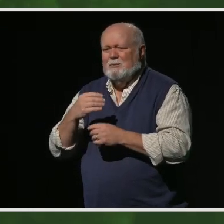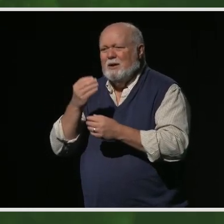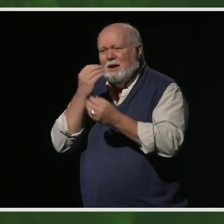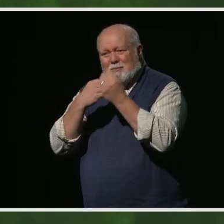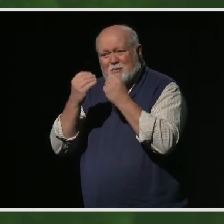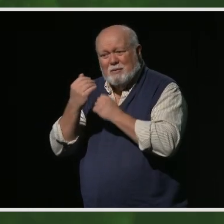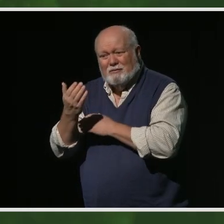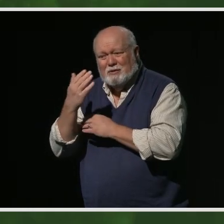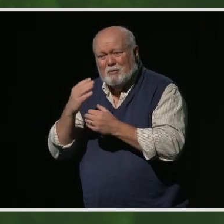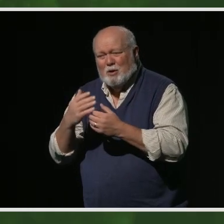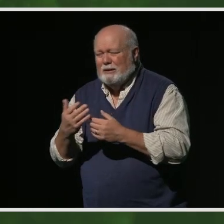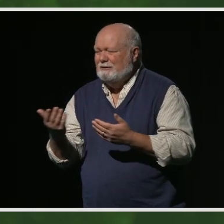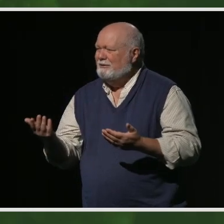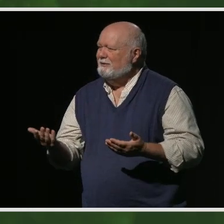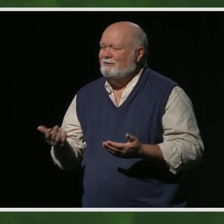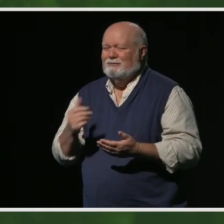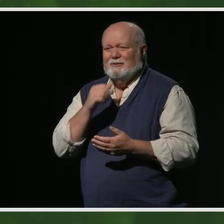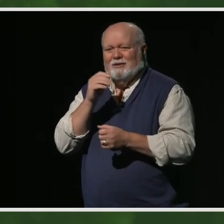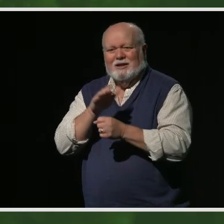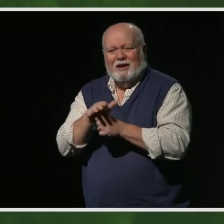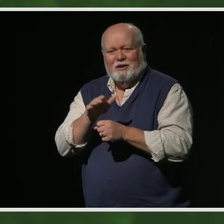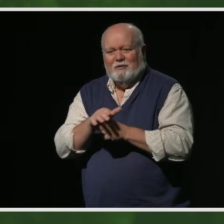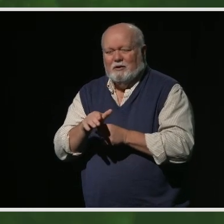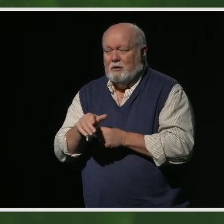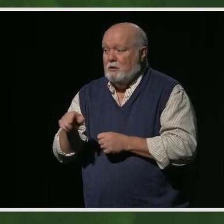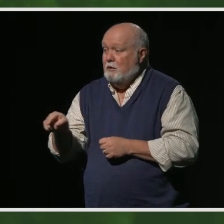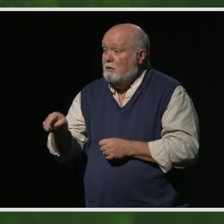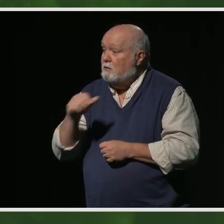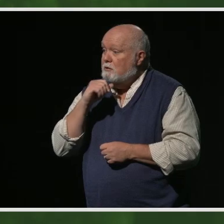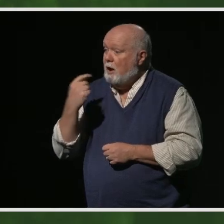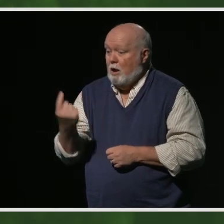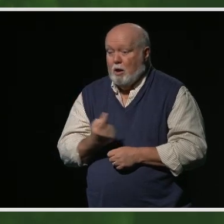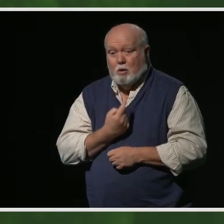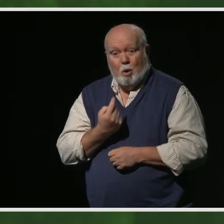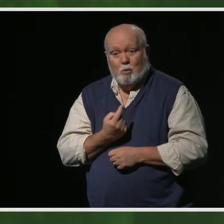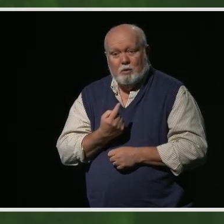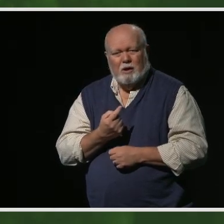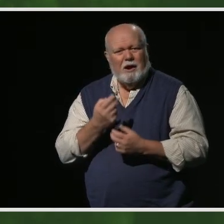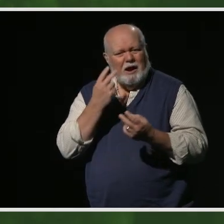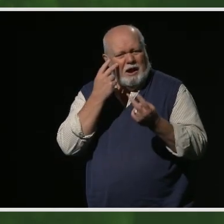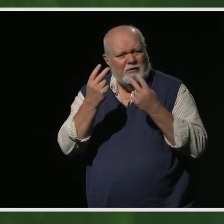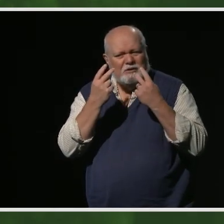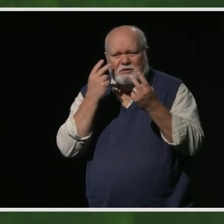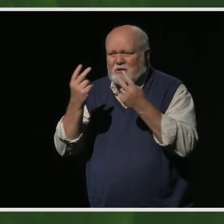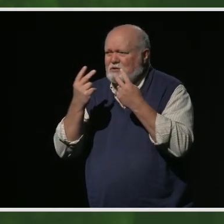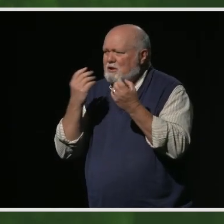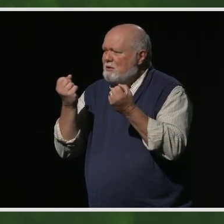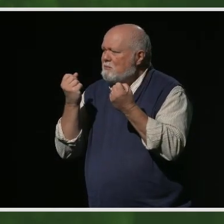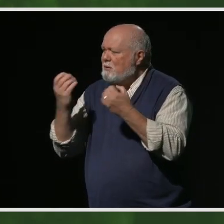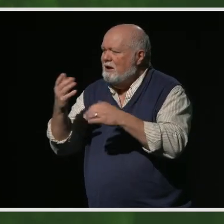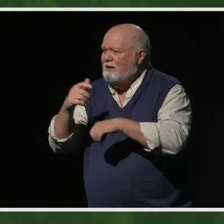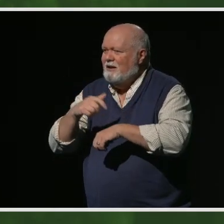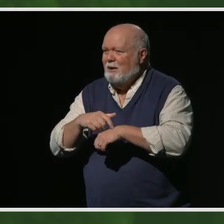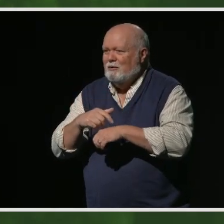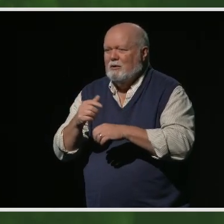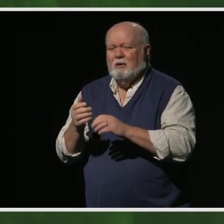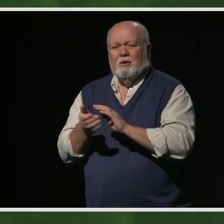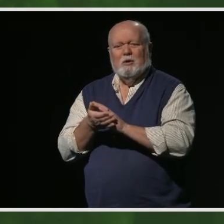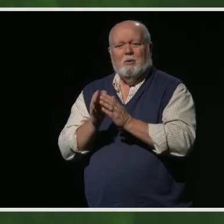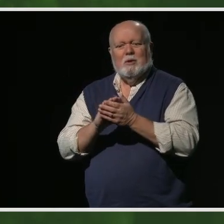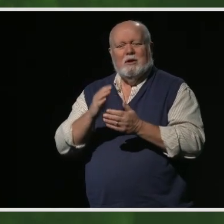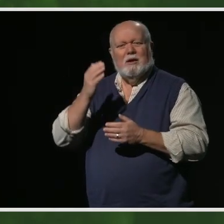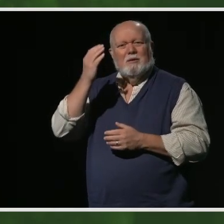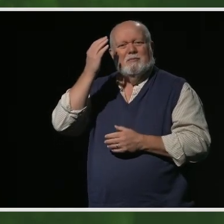impossible. And she's not alone. I've seen this over and over again. We get familiar with products made